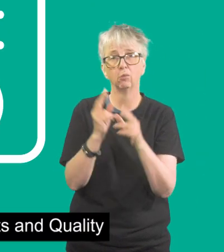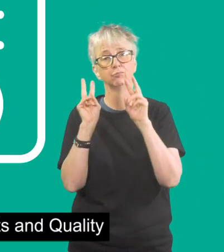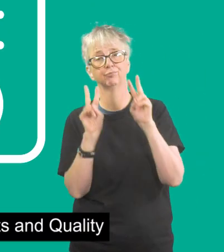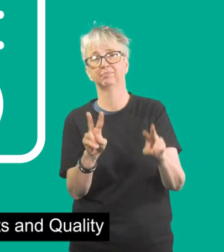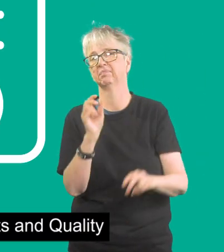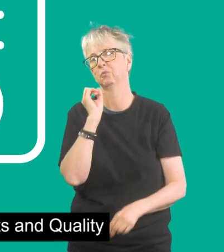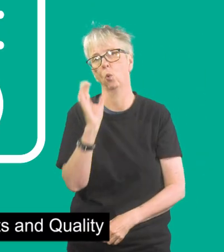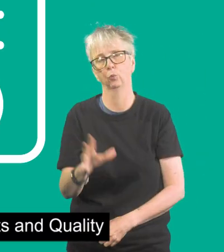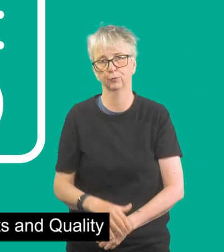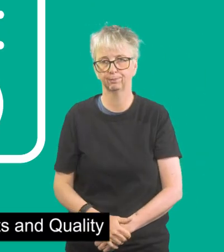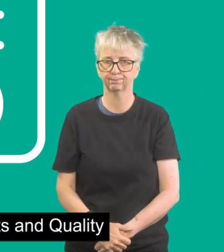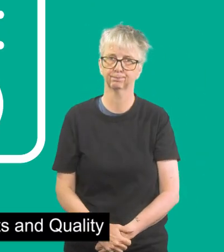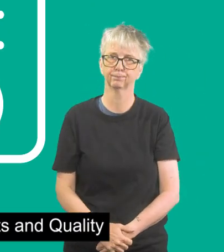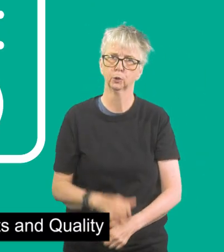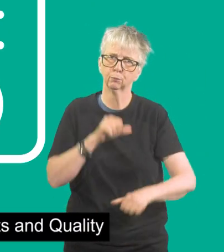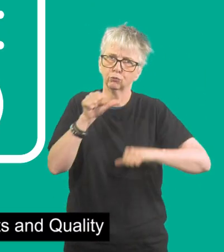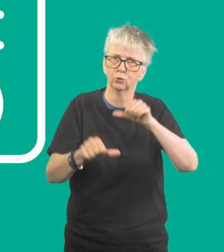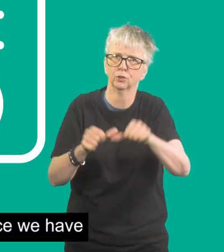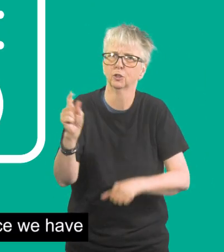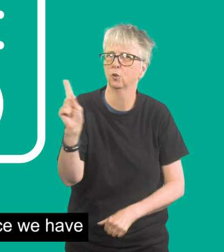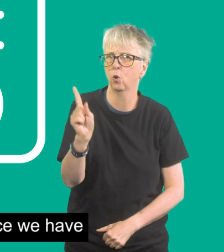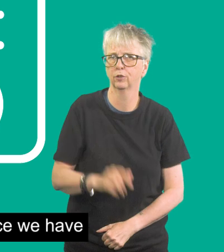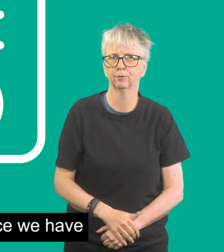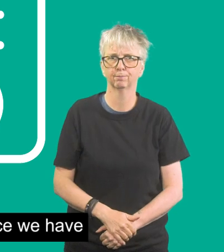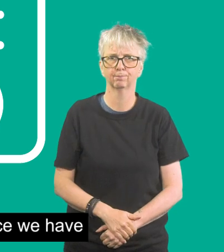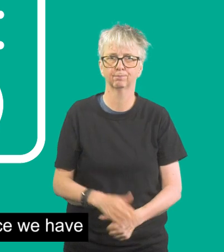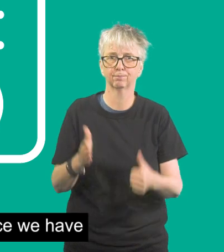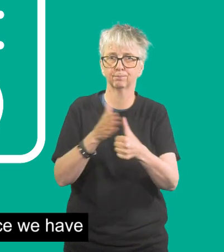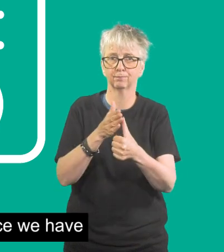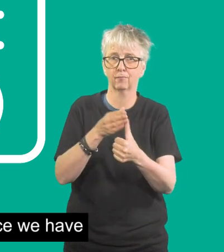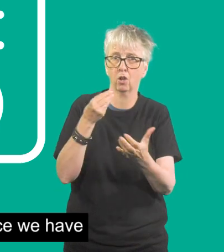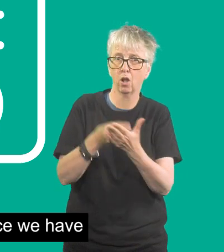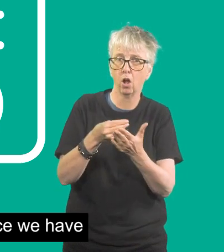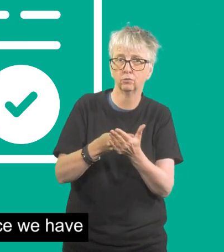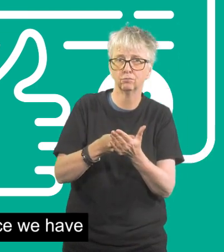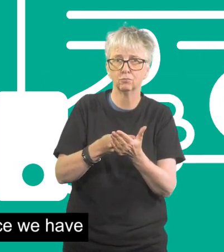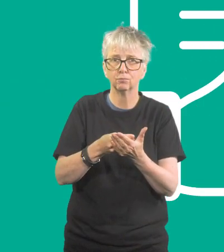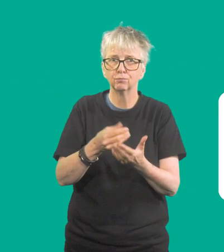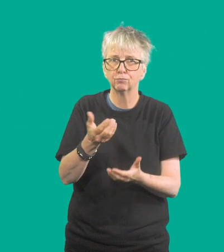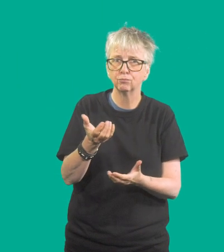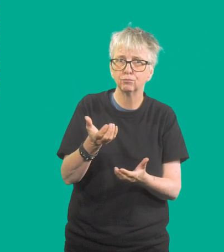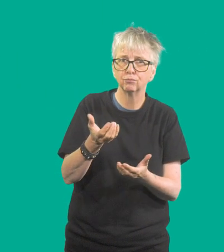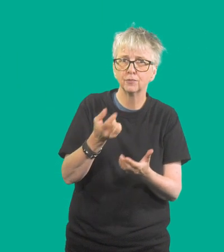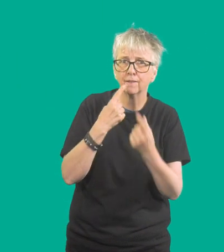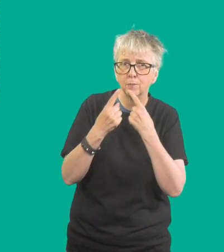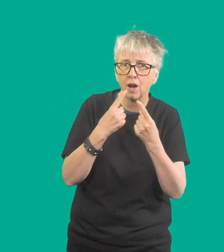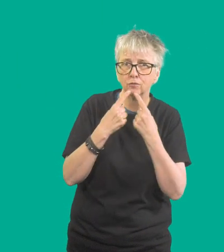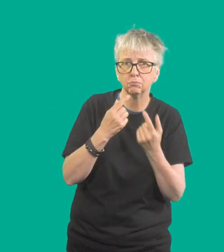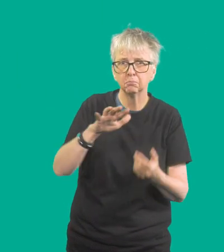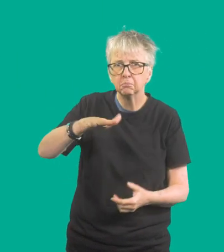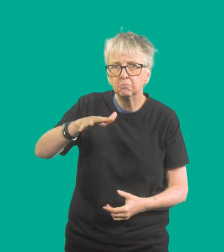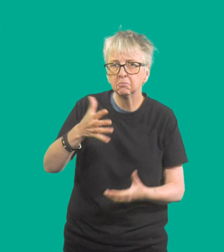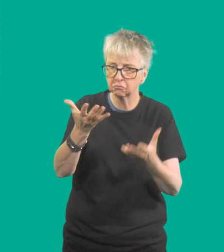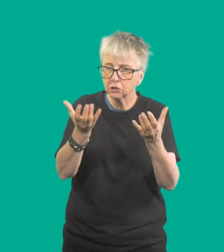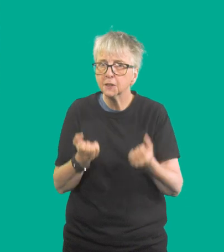Adult Social Care Head of Strategic Contracts and Quality can only review and approve requests once we have had the work content